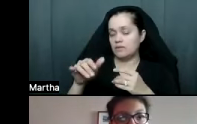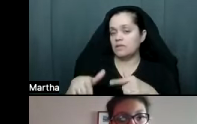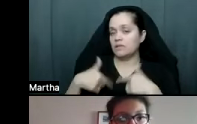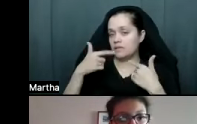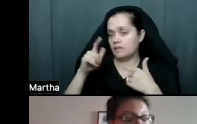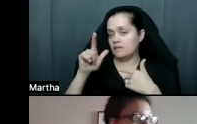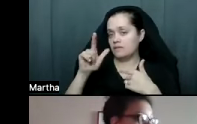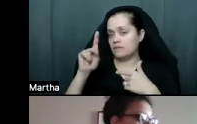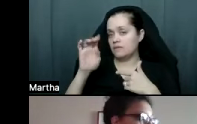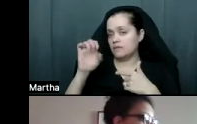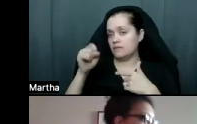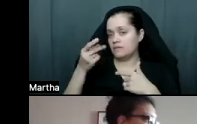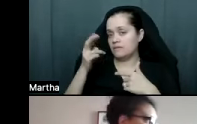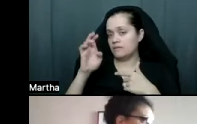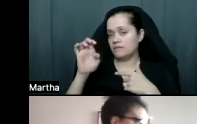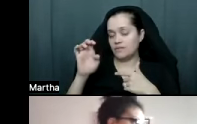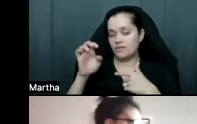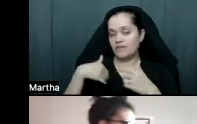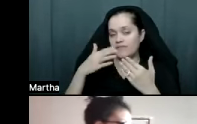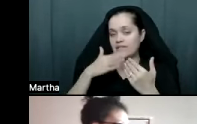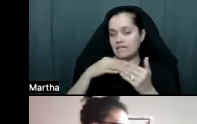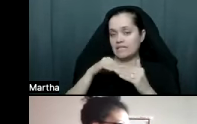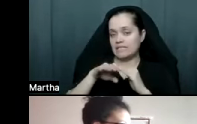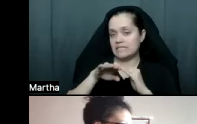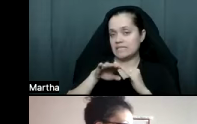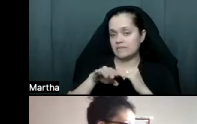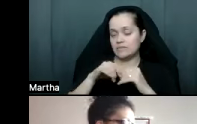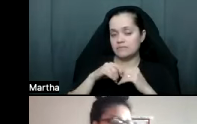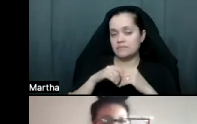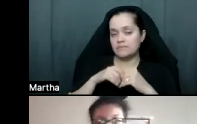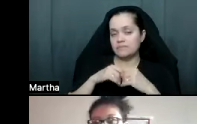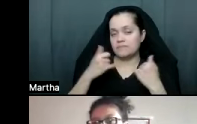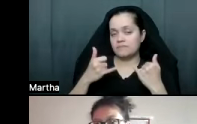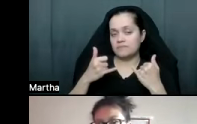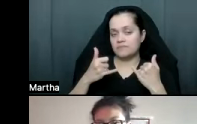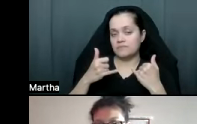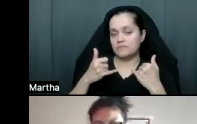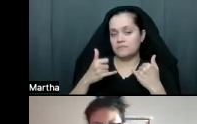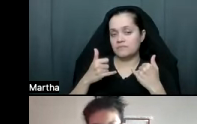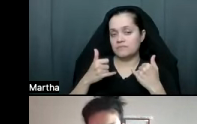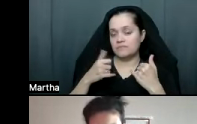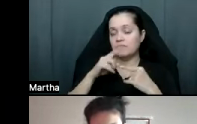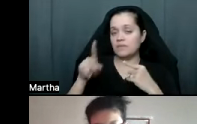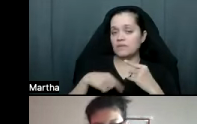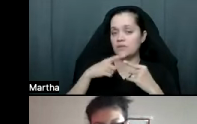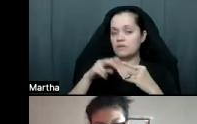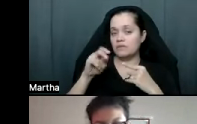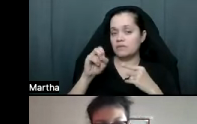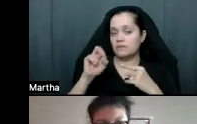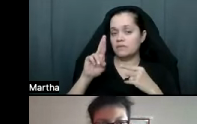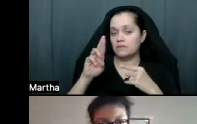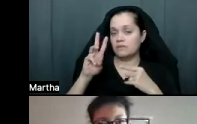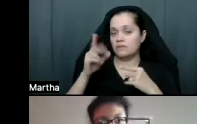shore, to having it easily accessible. So when a Norwegian or a Swede or a